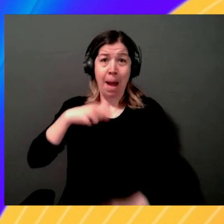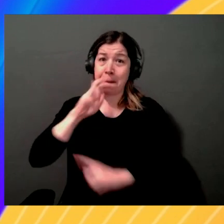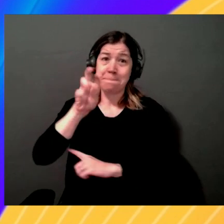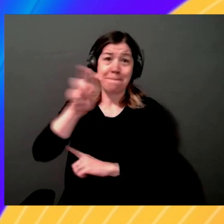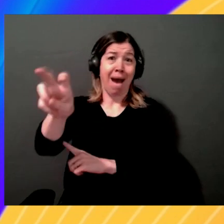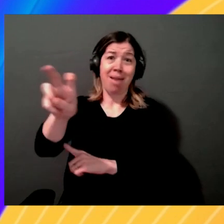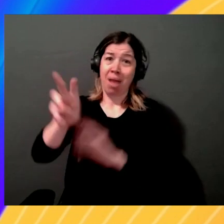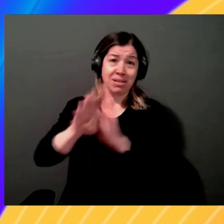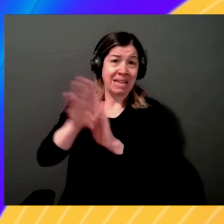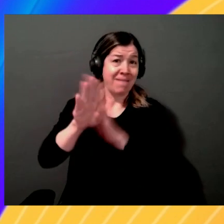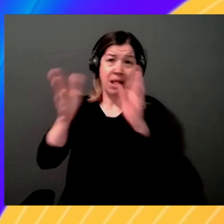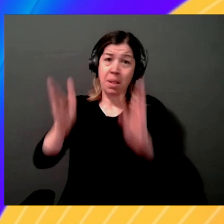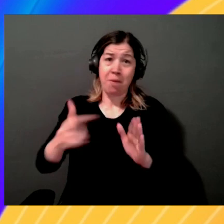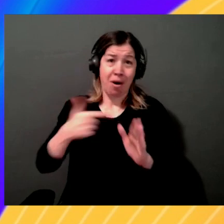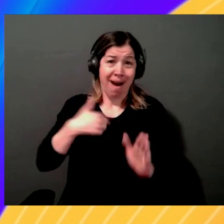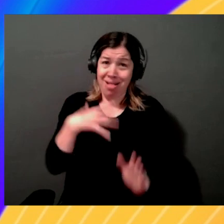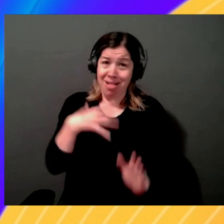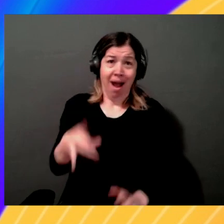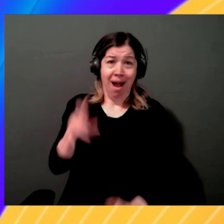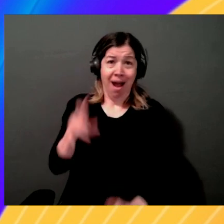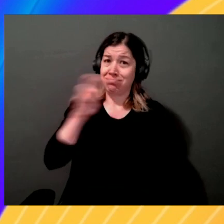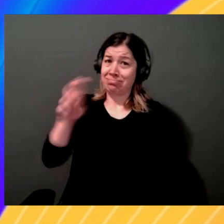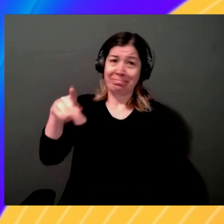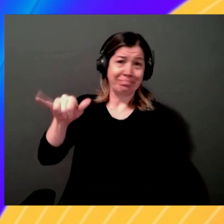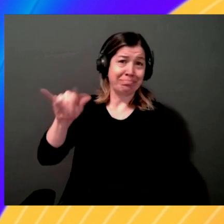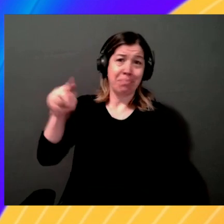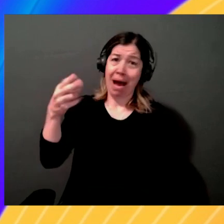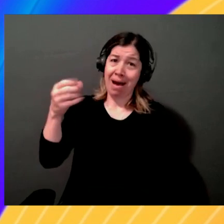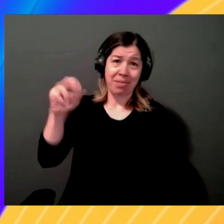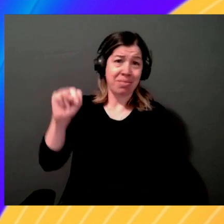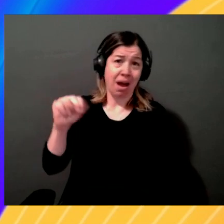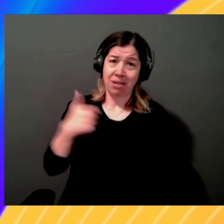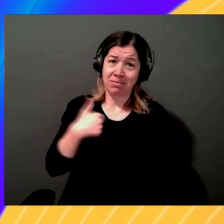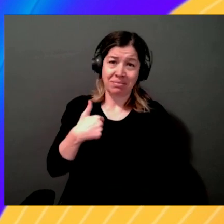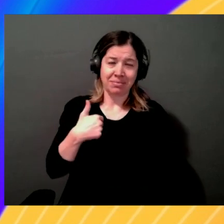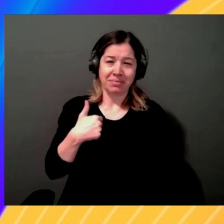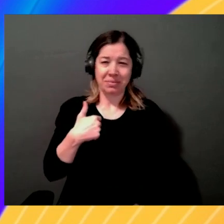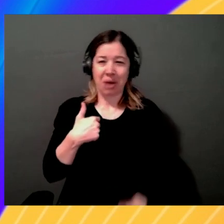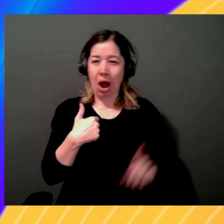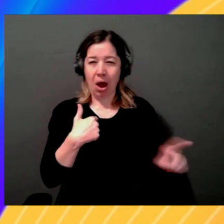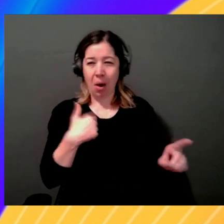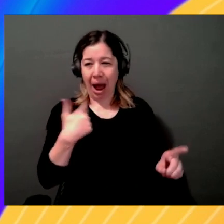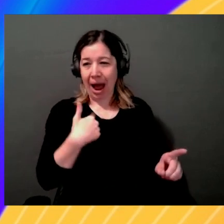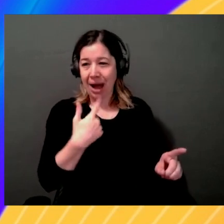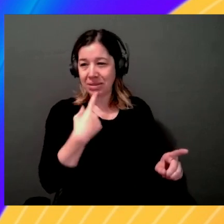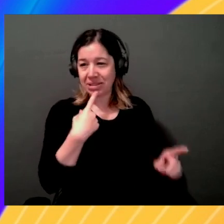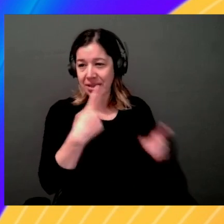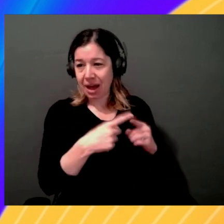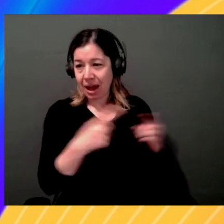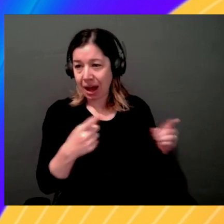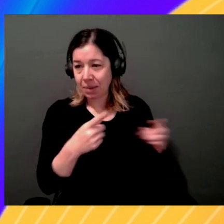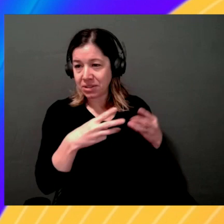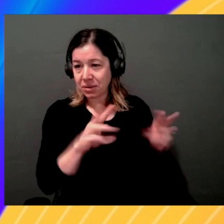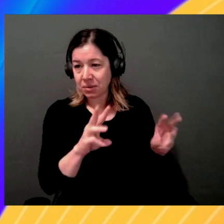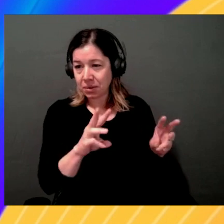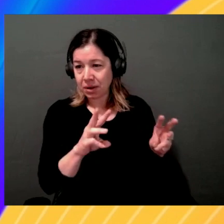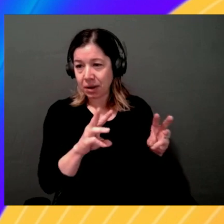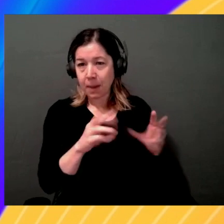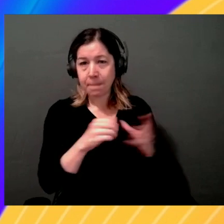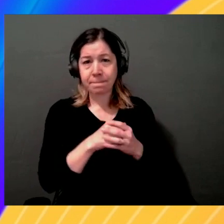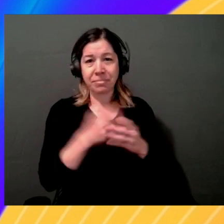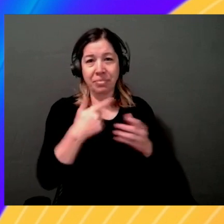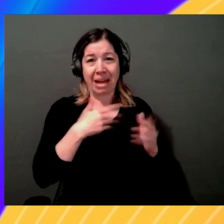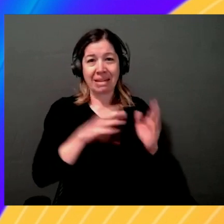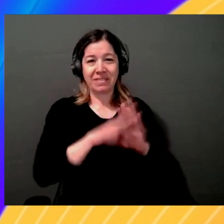in Python. I thought you were going to say the hard way. No, I'm kidding. I developed some Pythons too. Well, so actually,